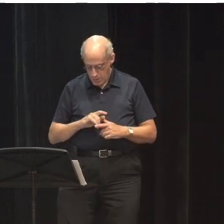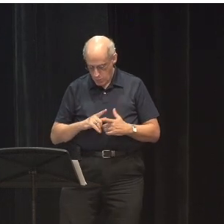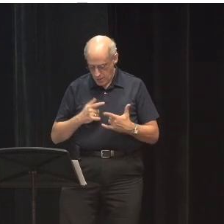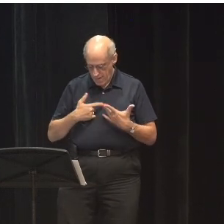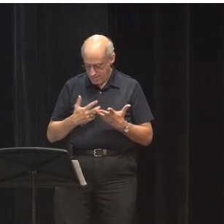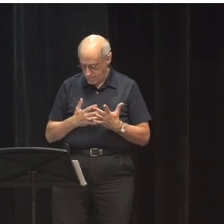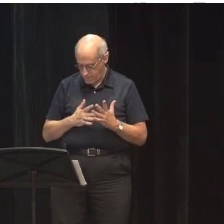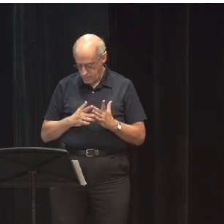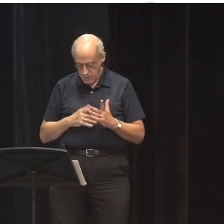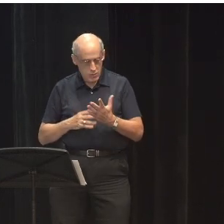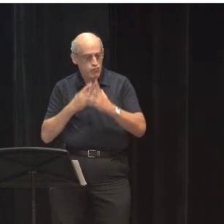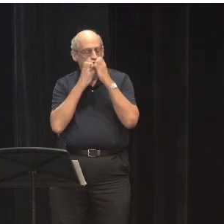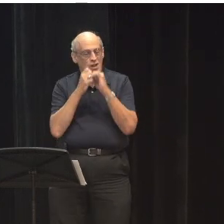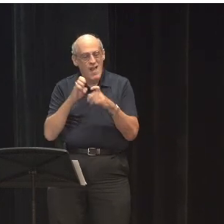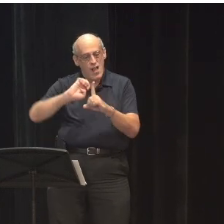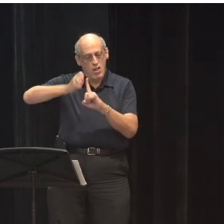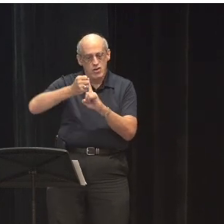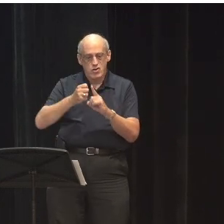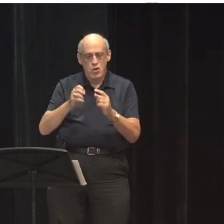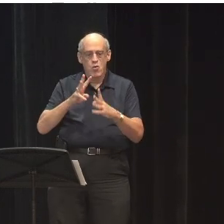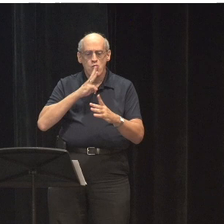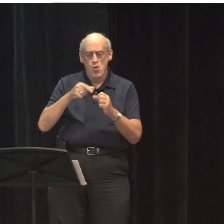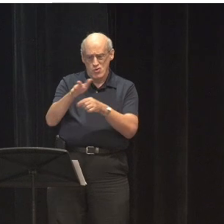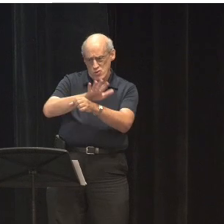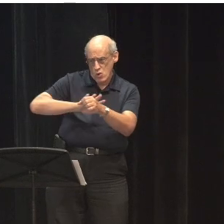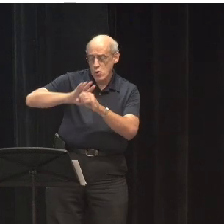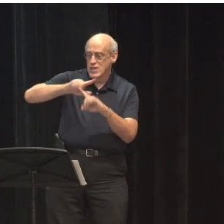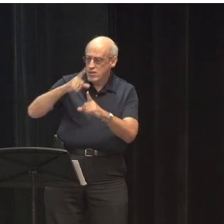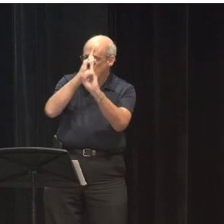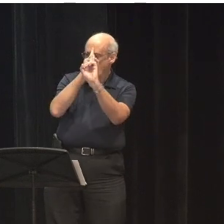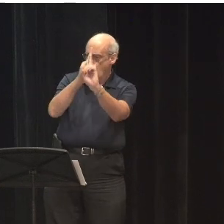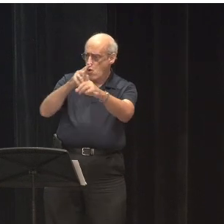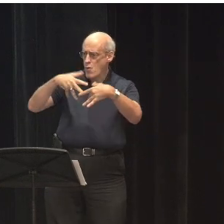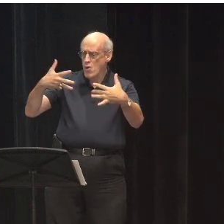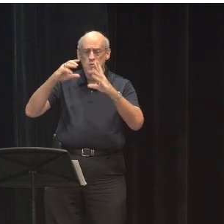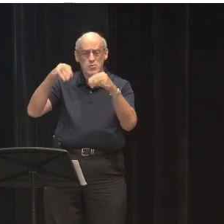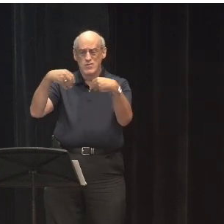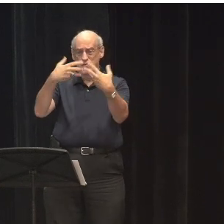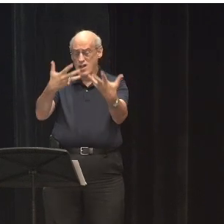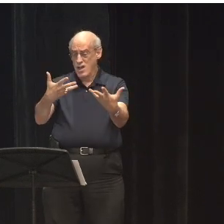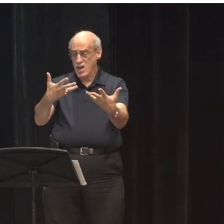zones. And ultimately, it's the objective of the project is to provide